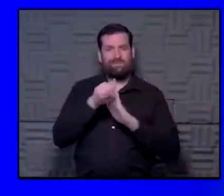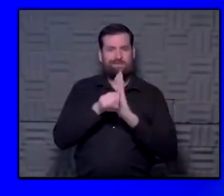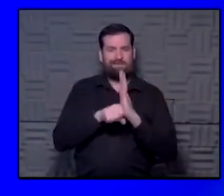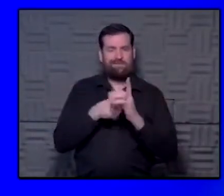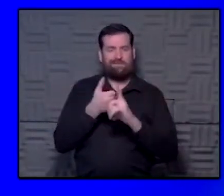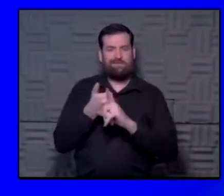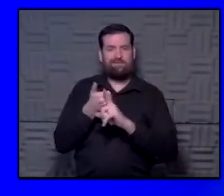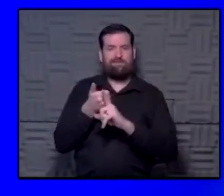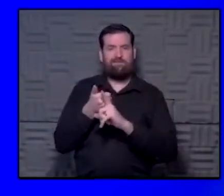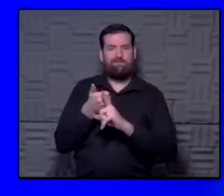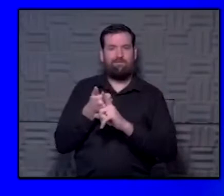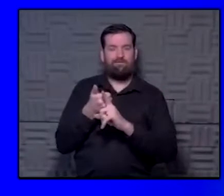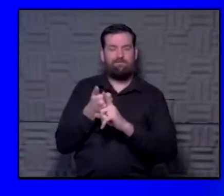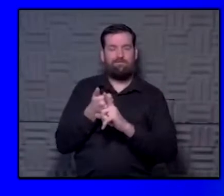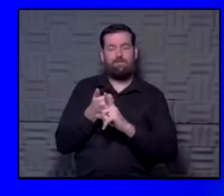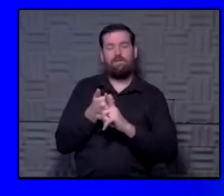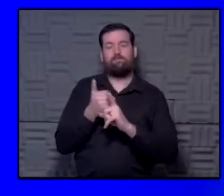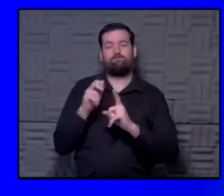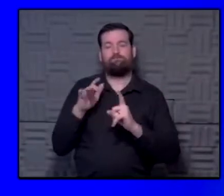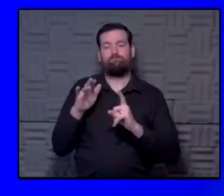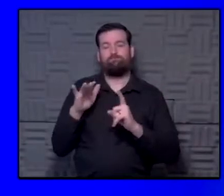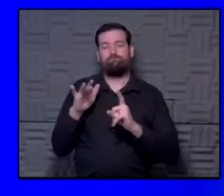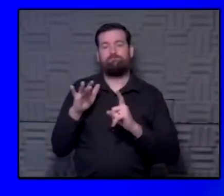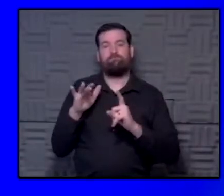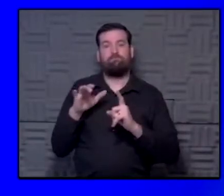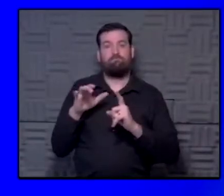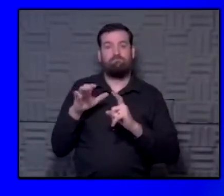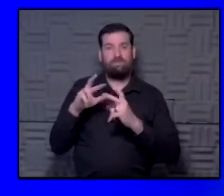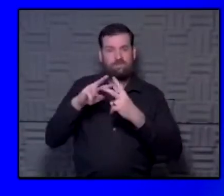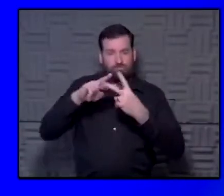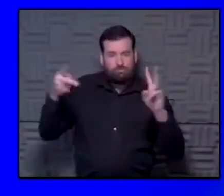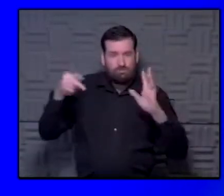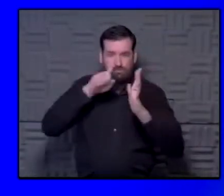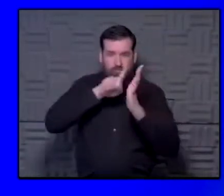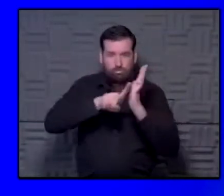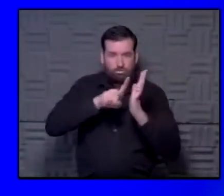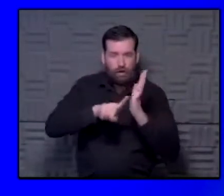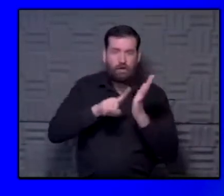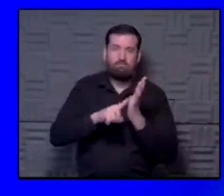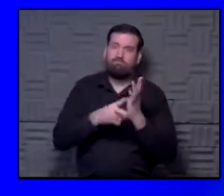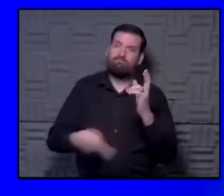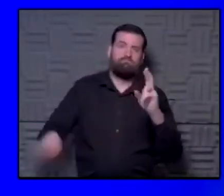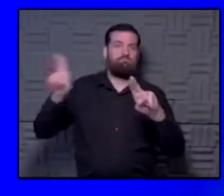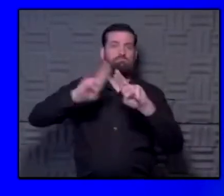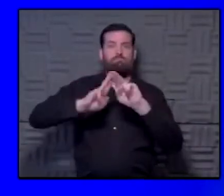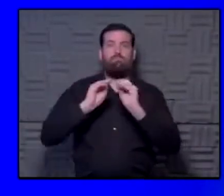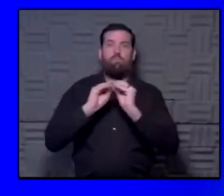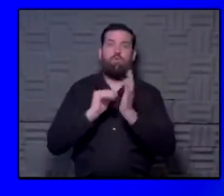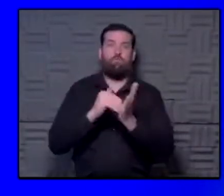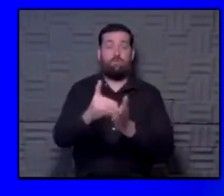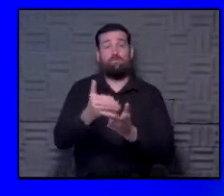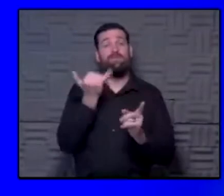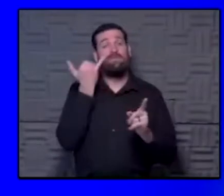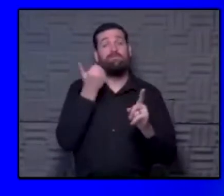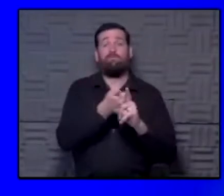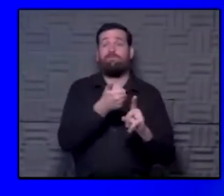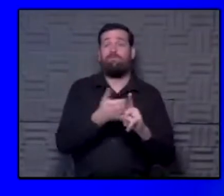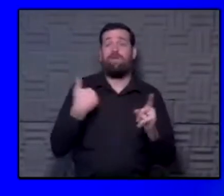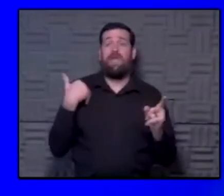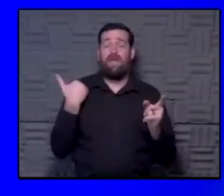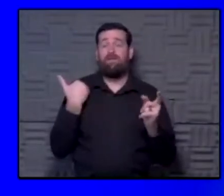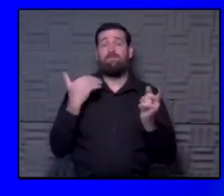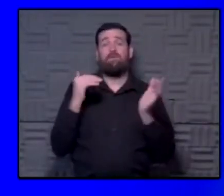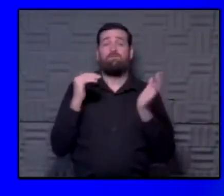or ramping up the sequencing, and if they do have a medical provider wherever they are